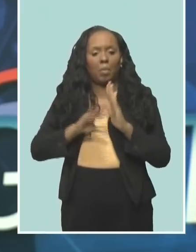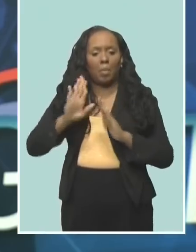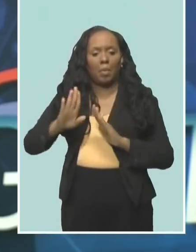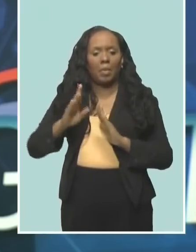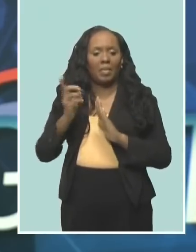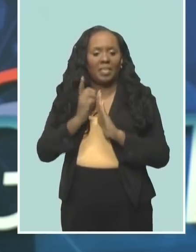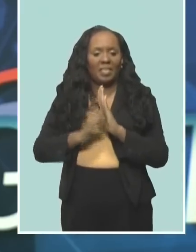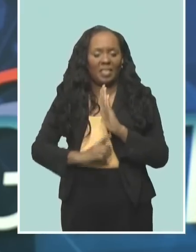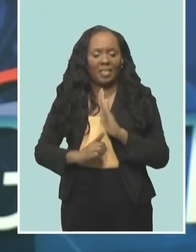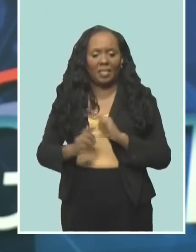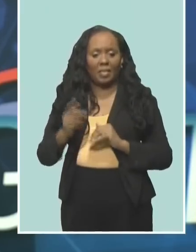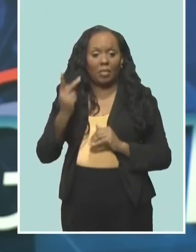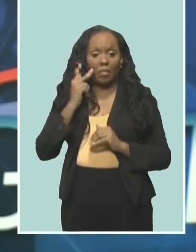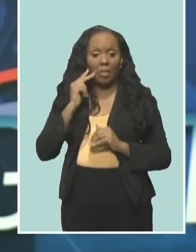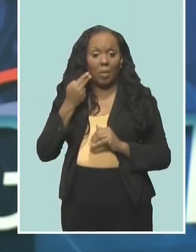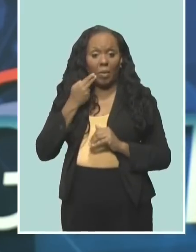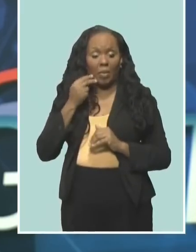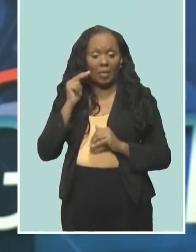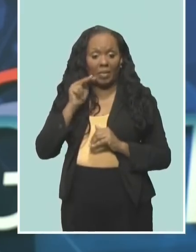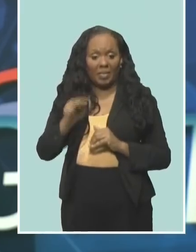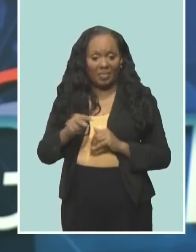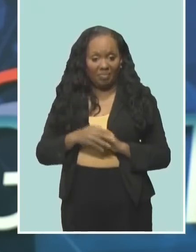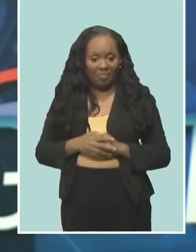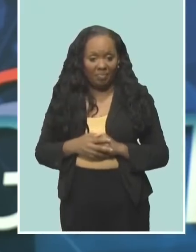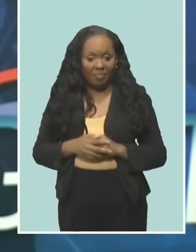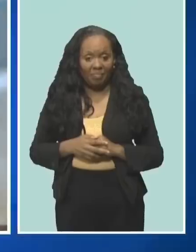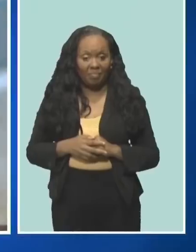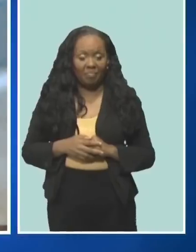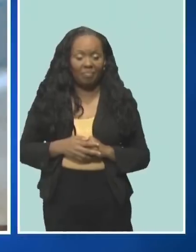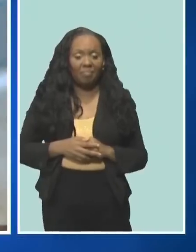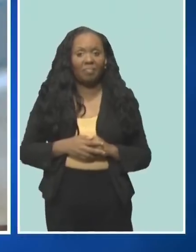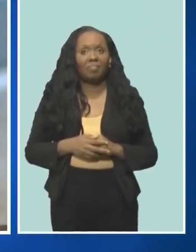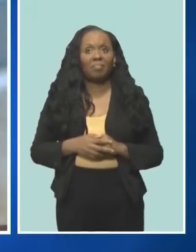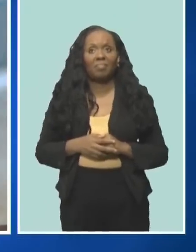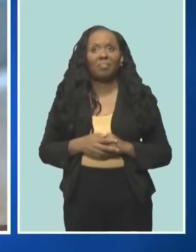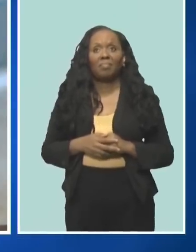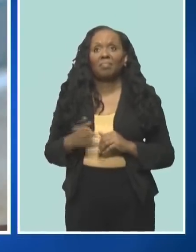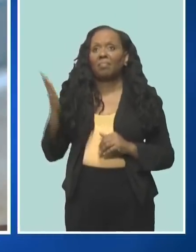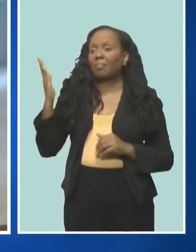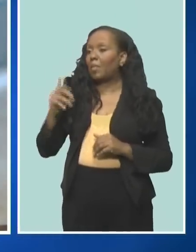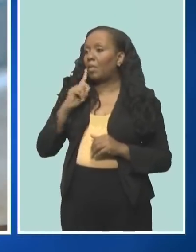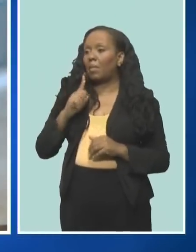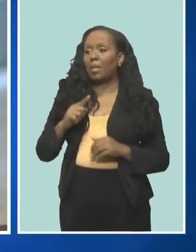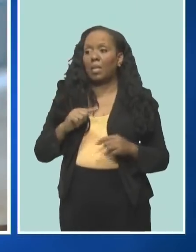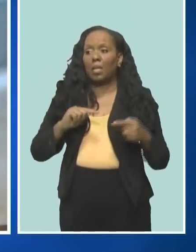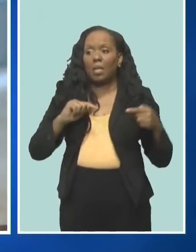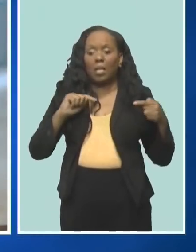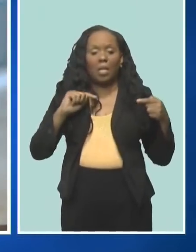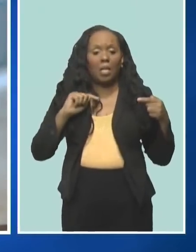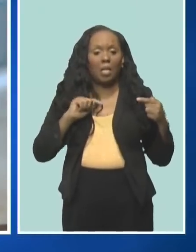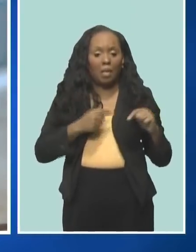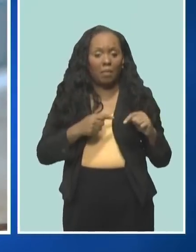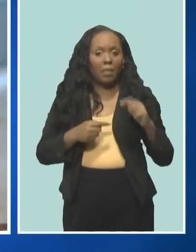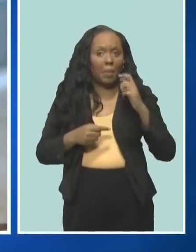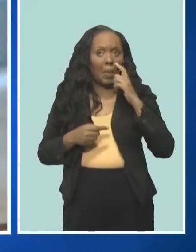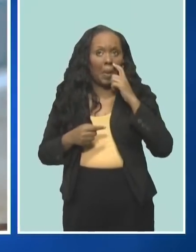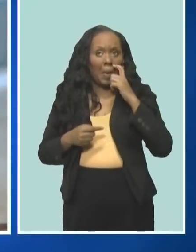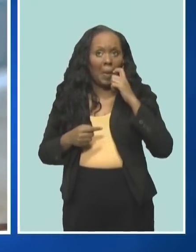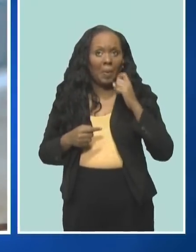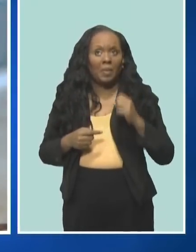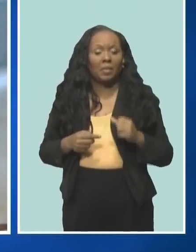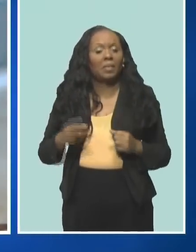design. Crystal Hoyt has those details. It was hurtful. It was very hurtful to